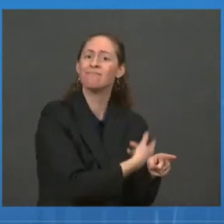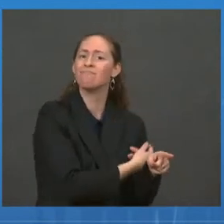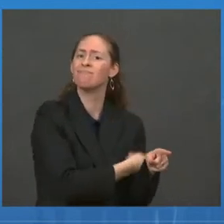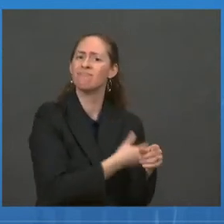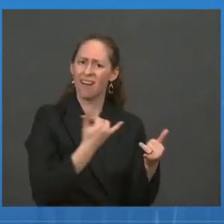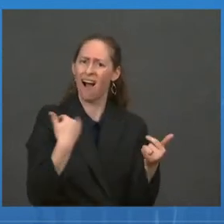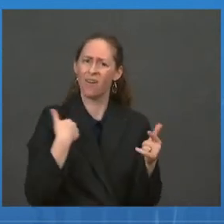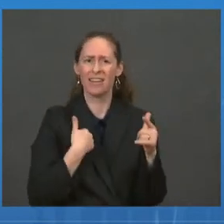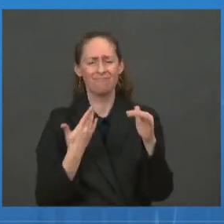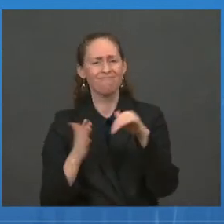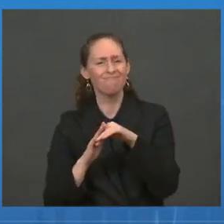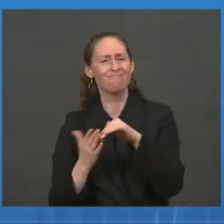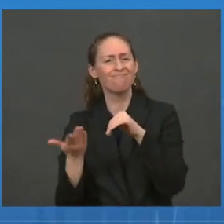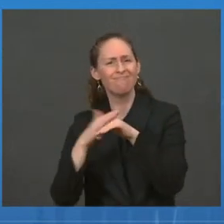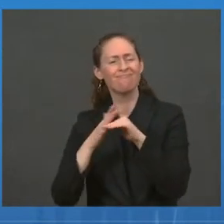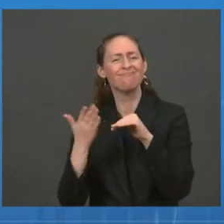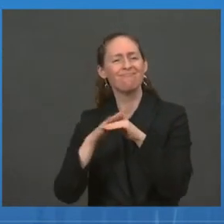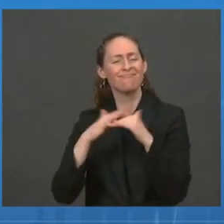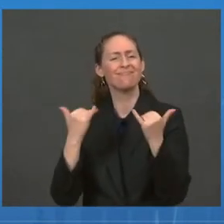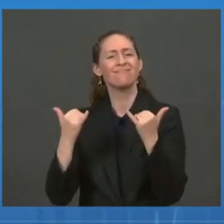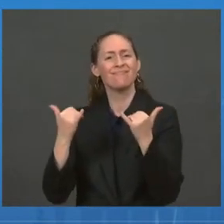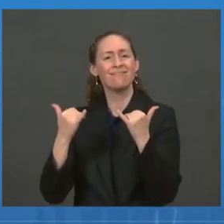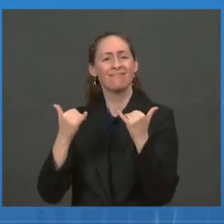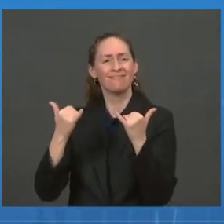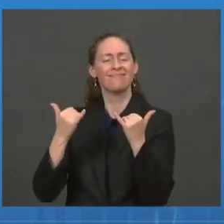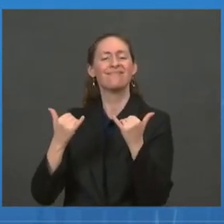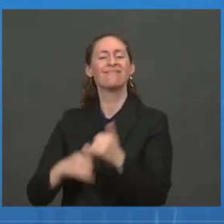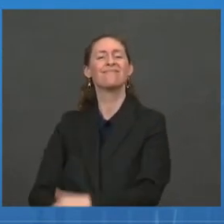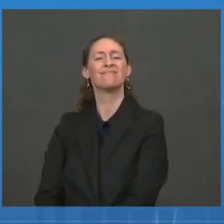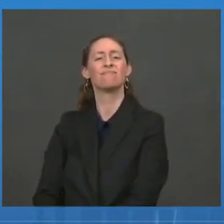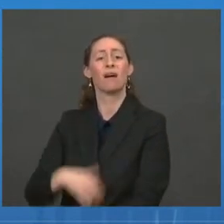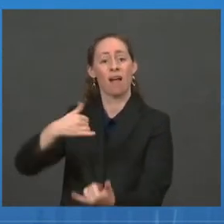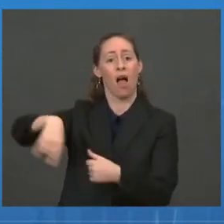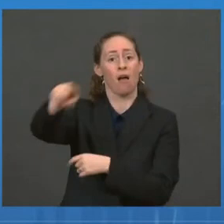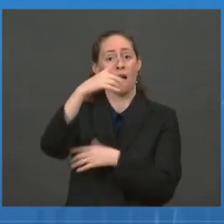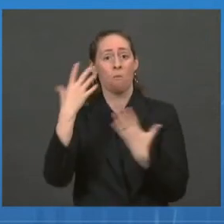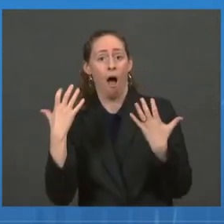free at eighty thousand locations across the country